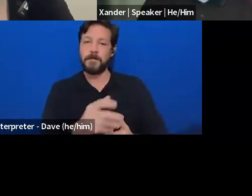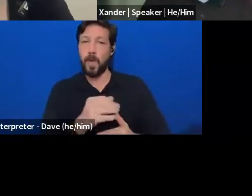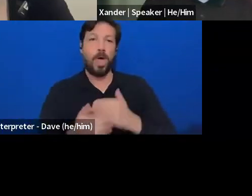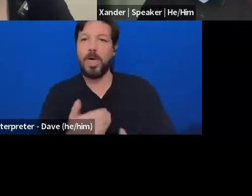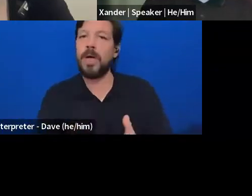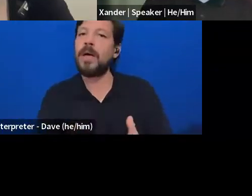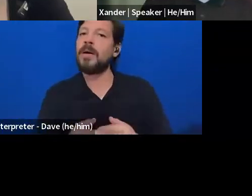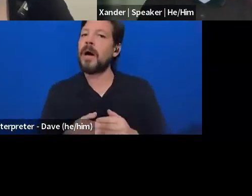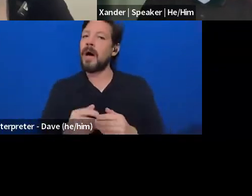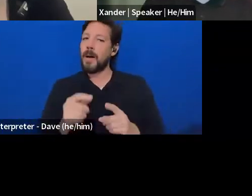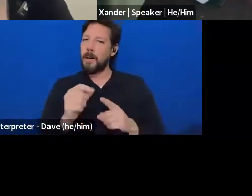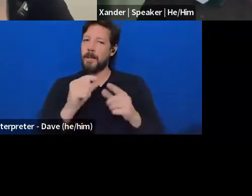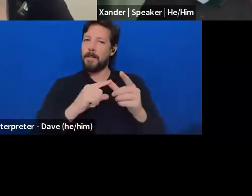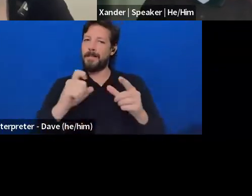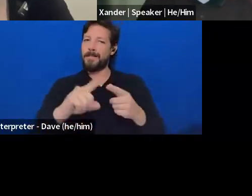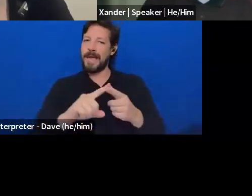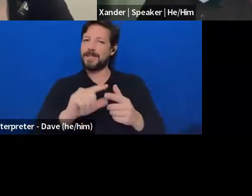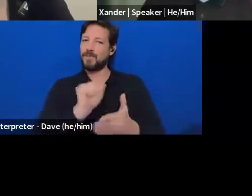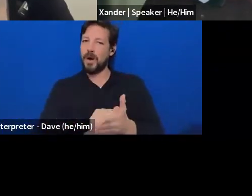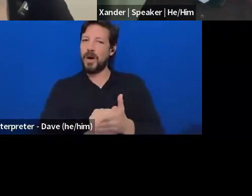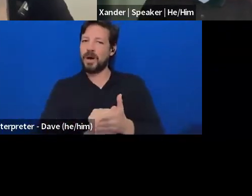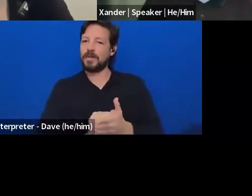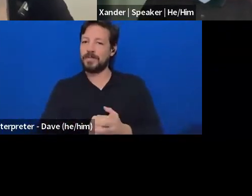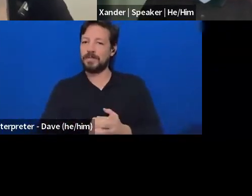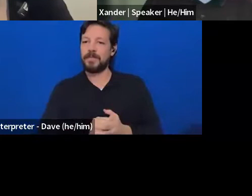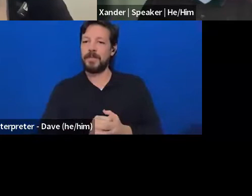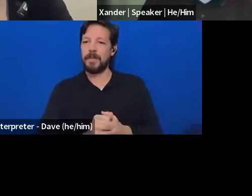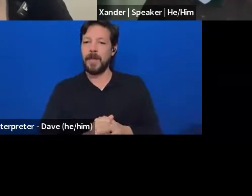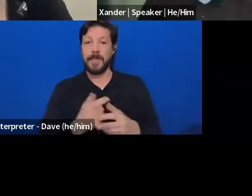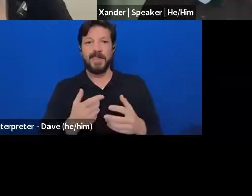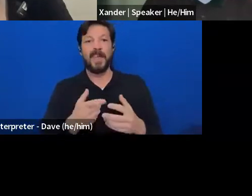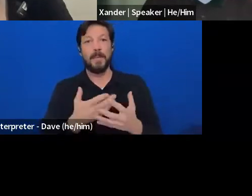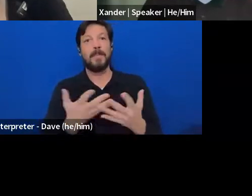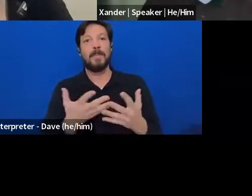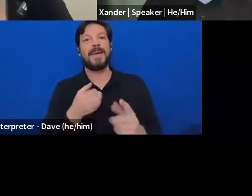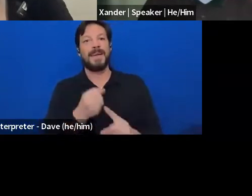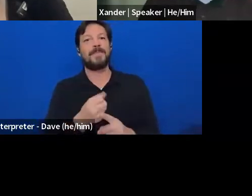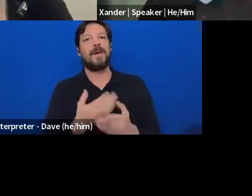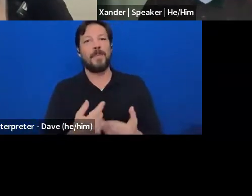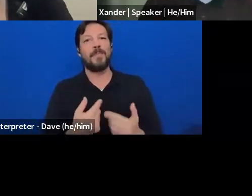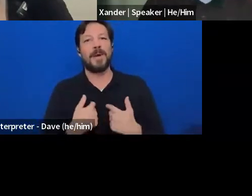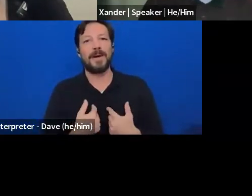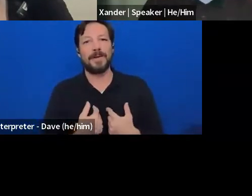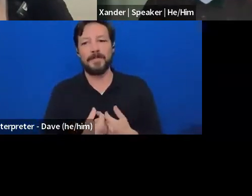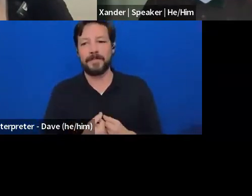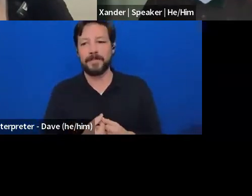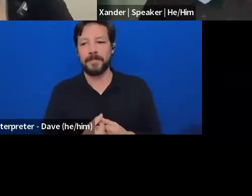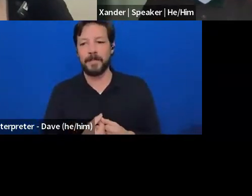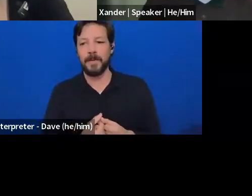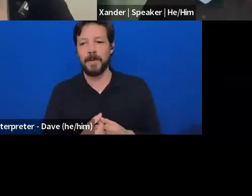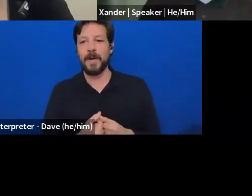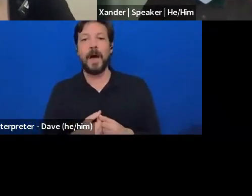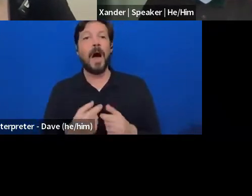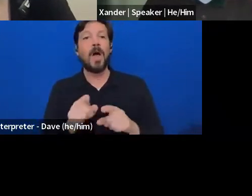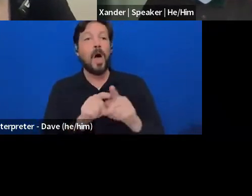Learning to pace myself was kind of a really big thing for me, that I learned from the support of my family